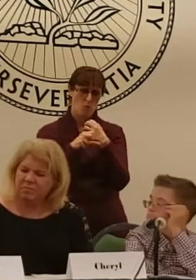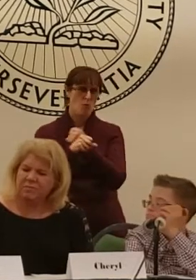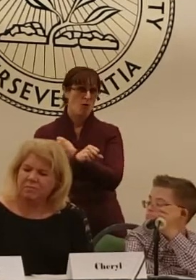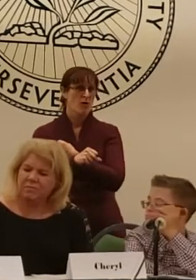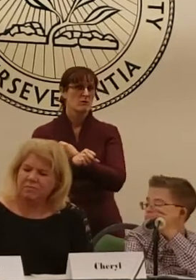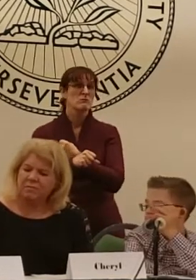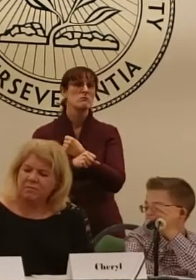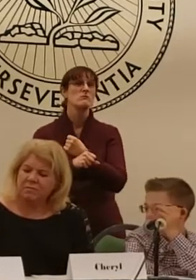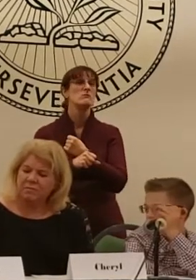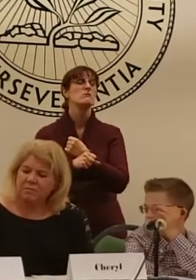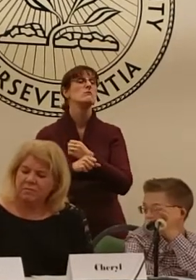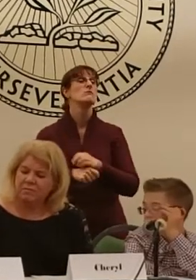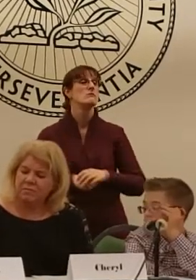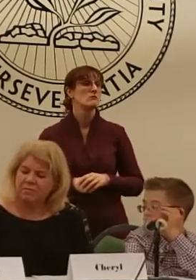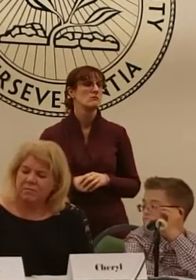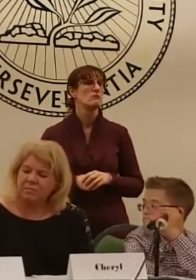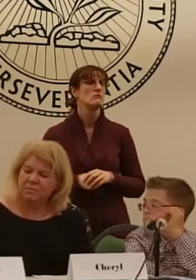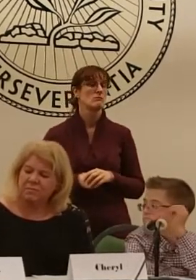every year